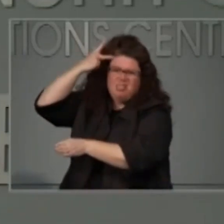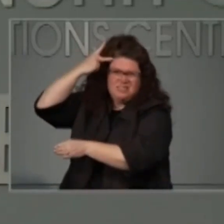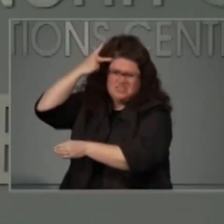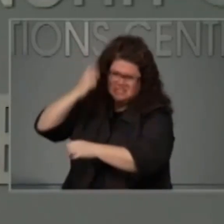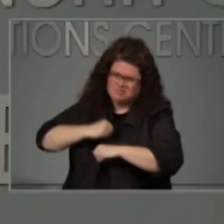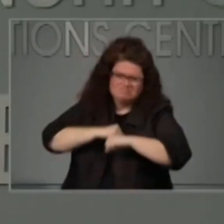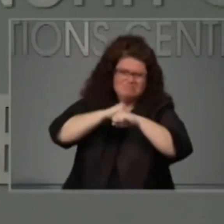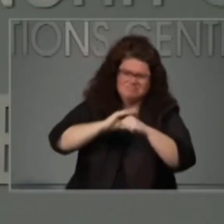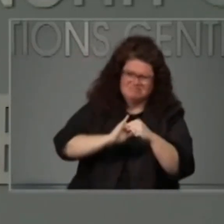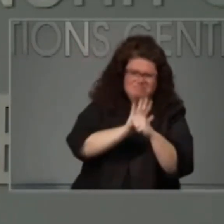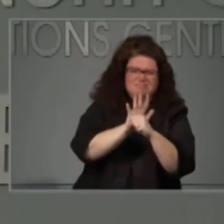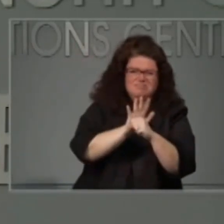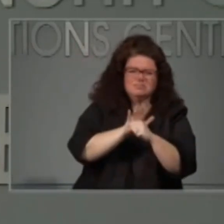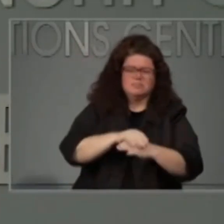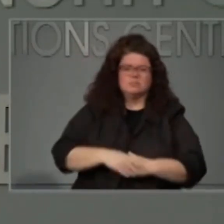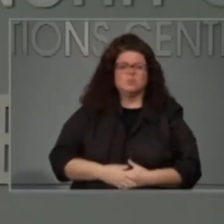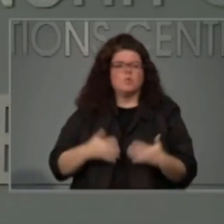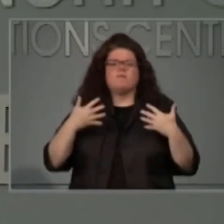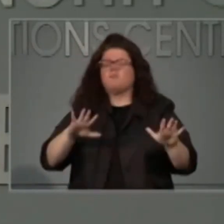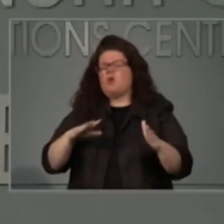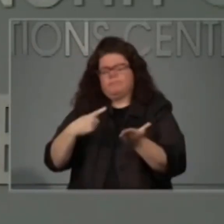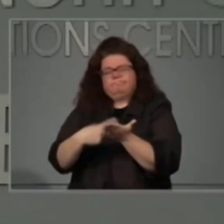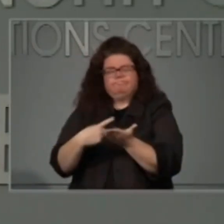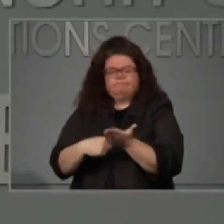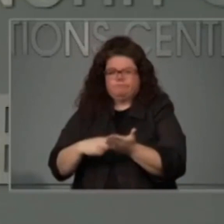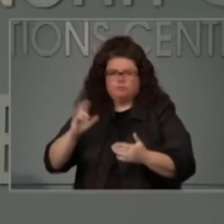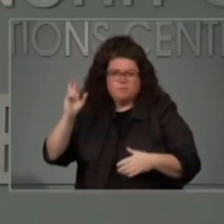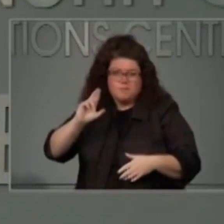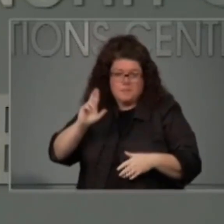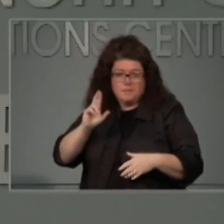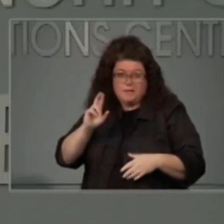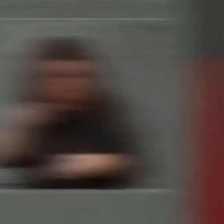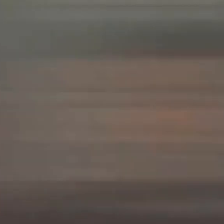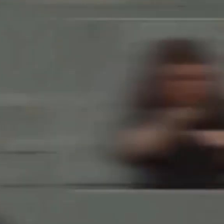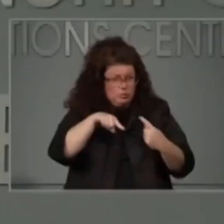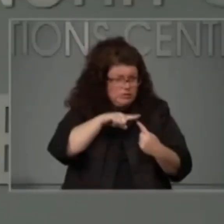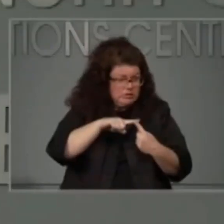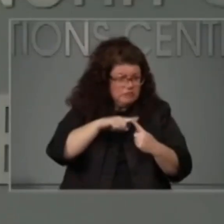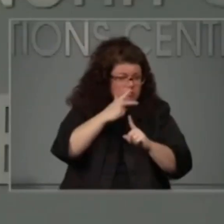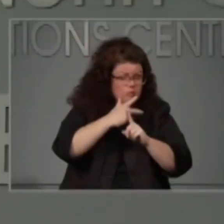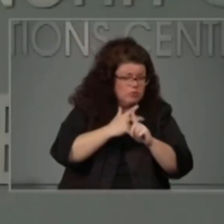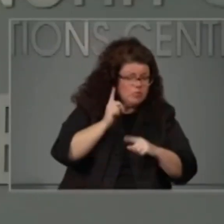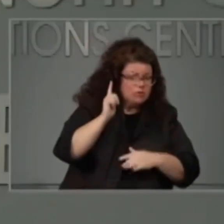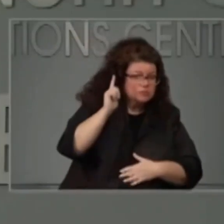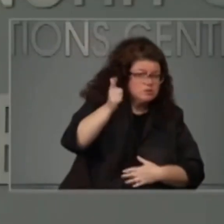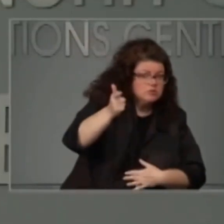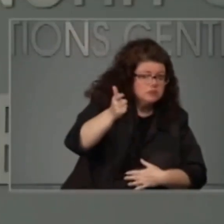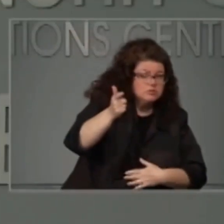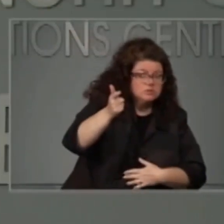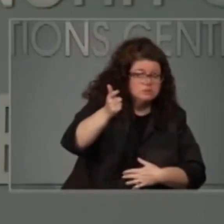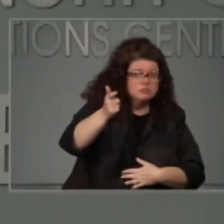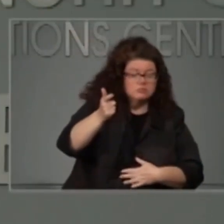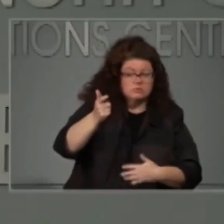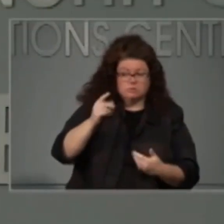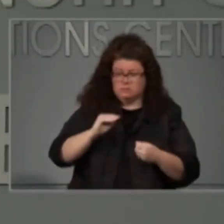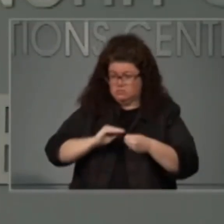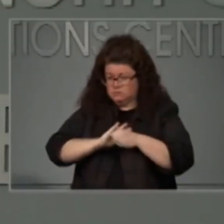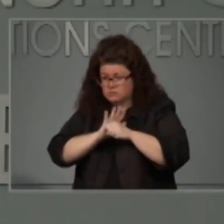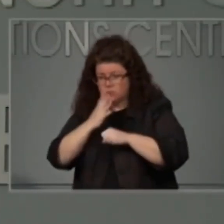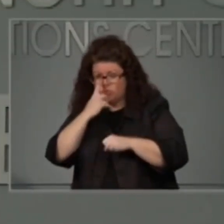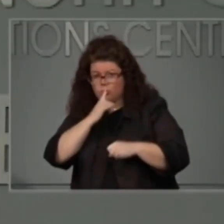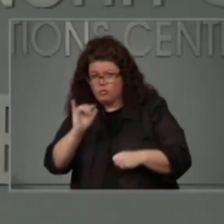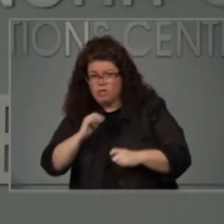RNC about the kind of convention that they would need to run. We don't know what our situation is going